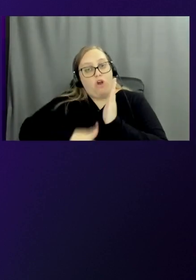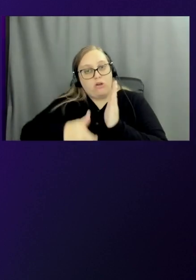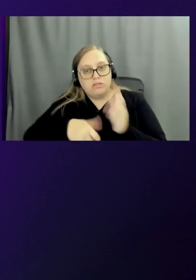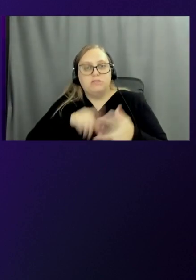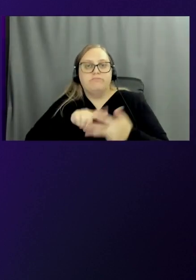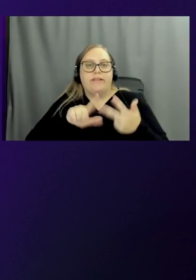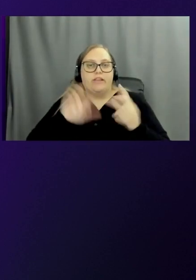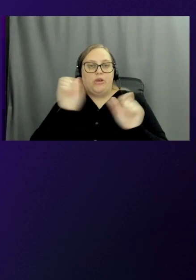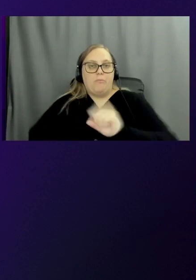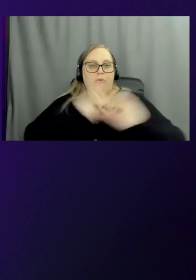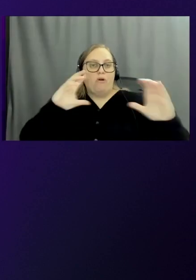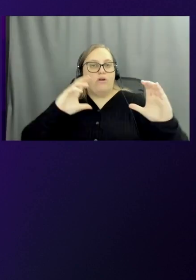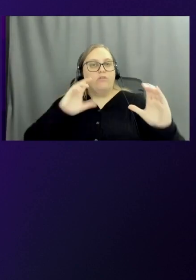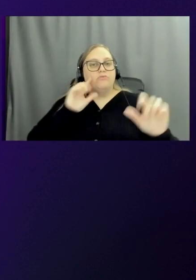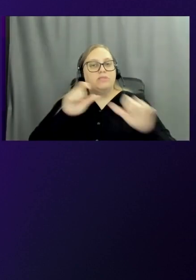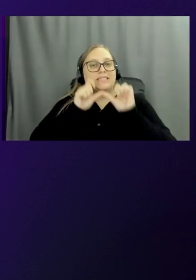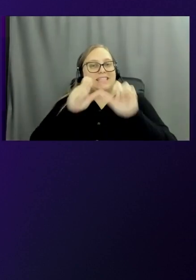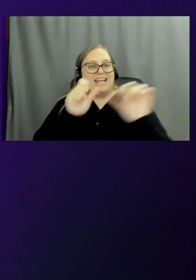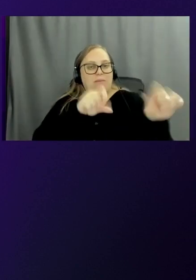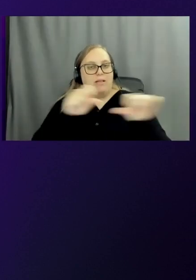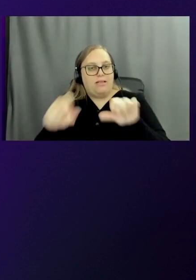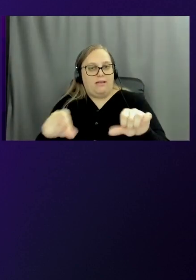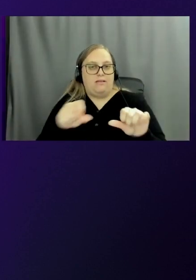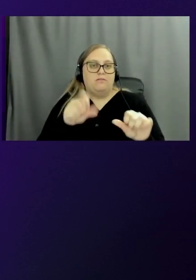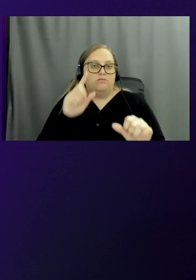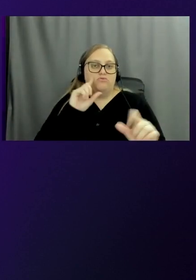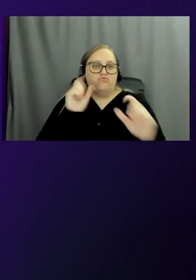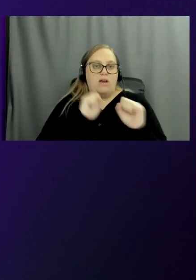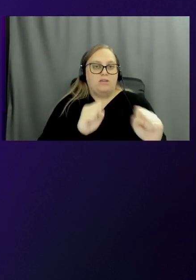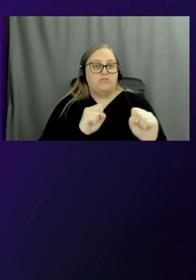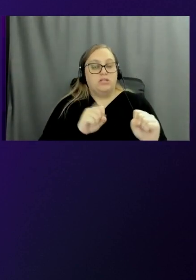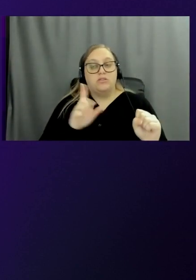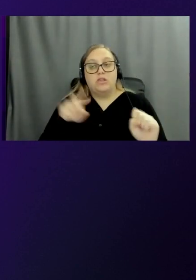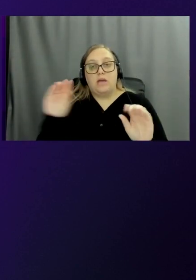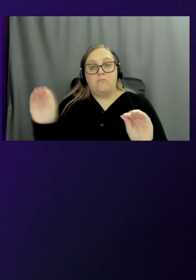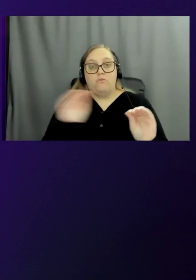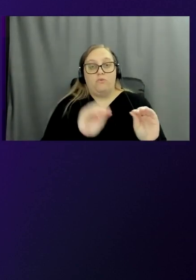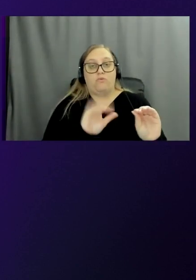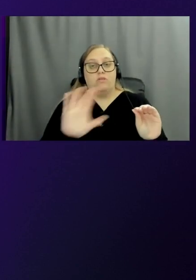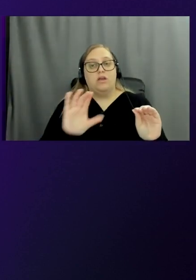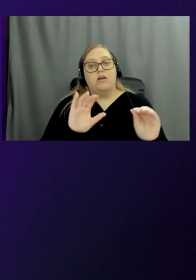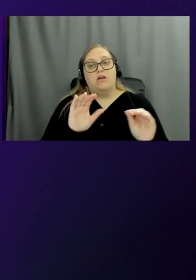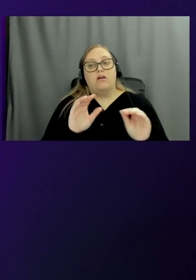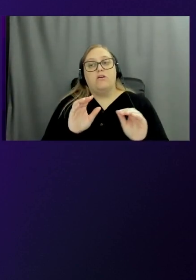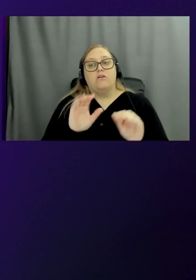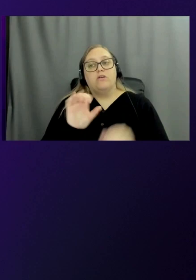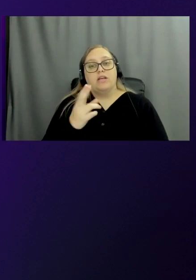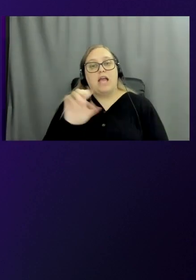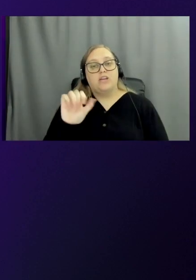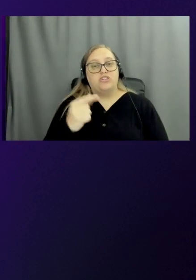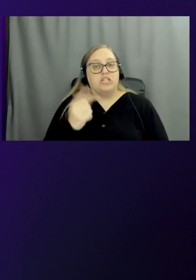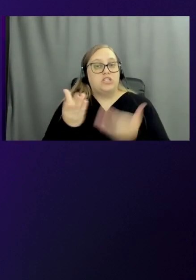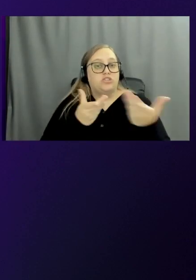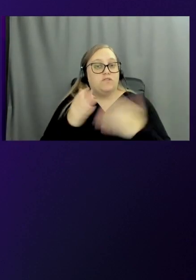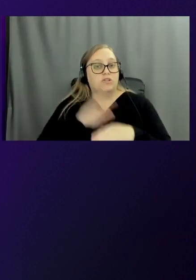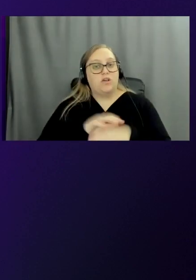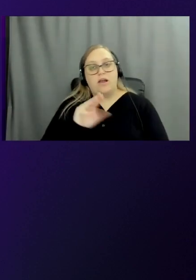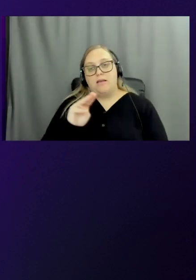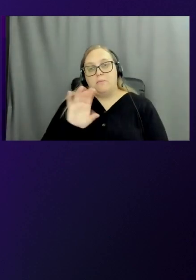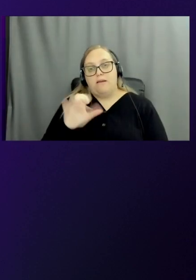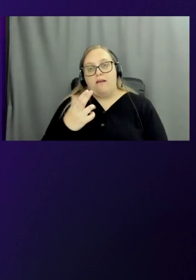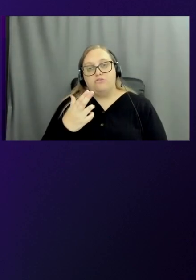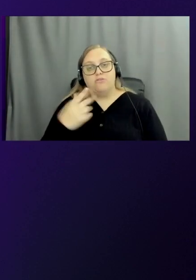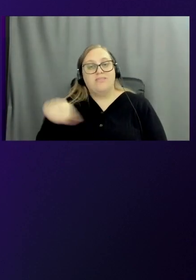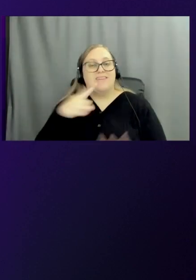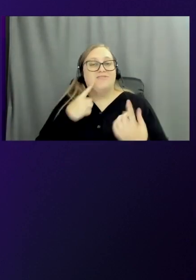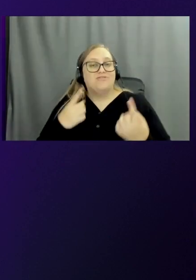strategy. So they recently moved their first production workload to Graviton, which was their caching tier of servers on Memcached, and they achieved